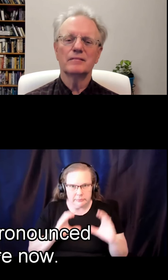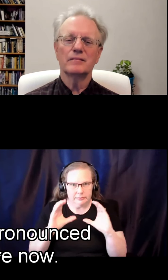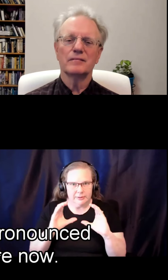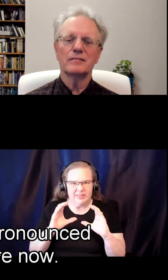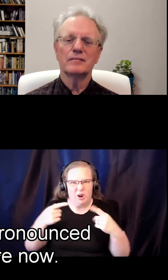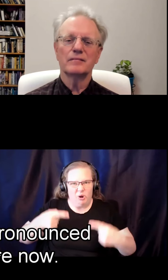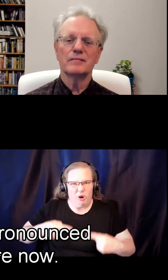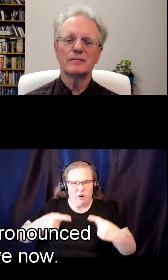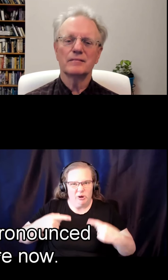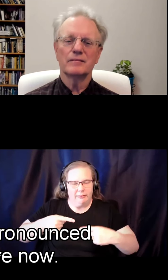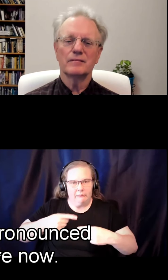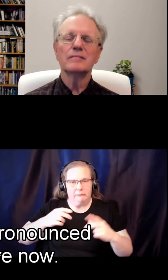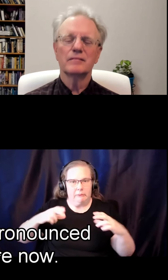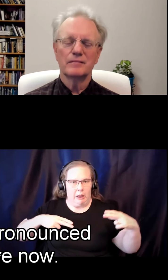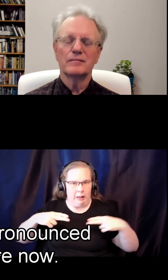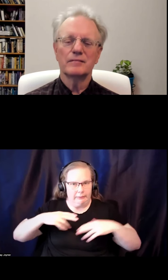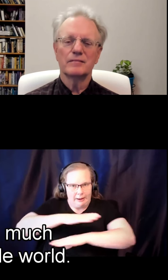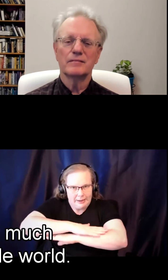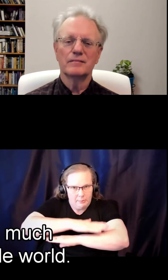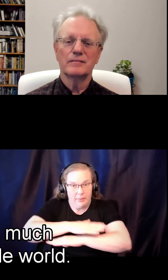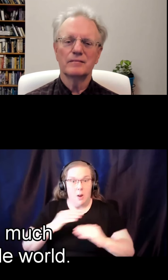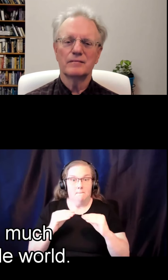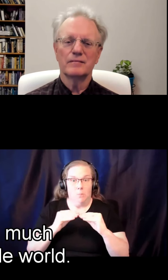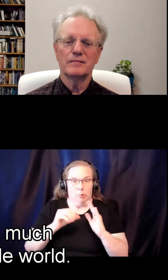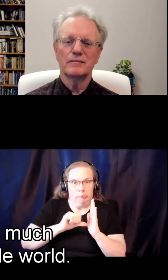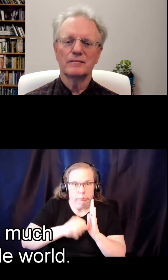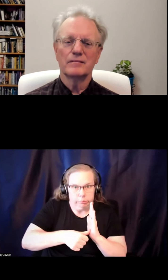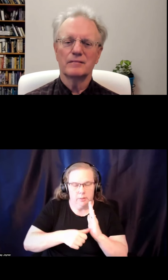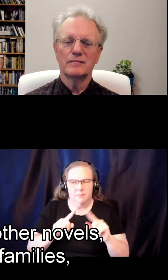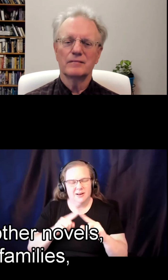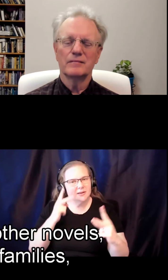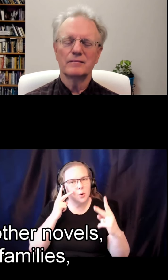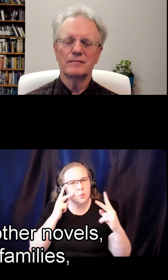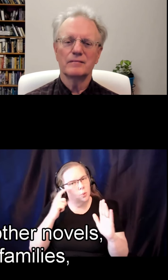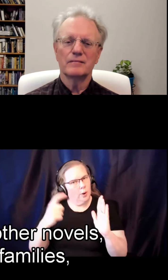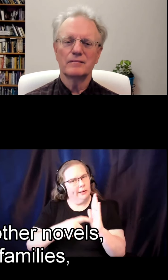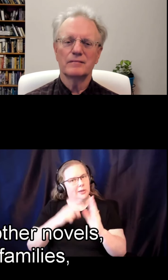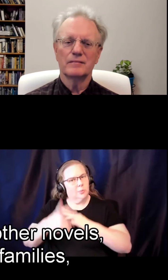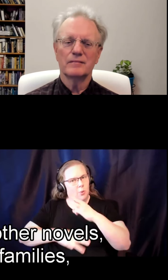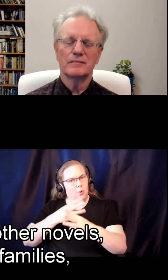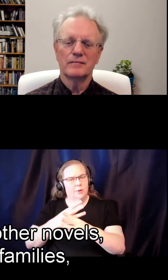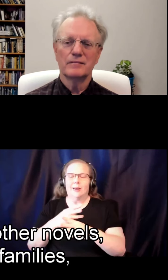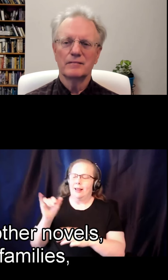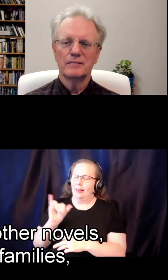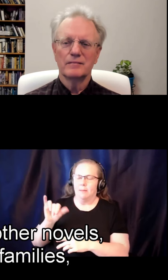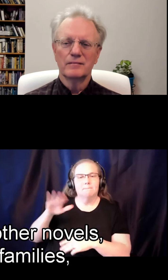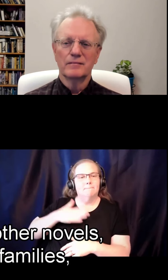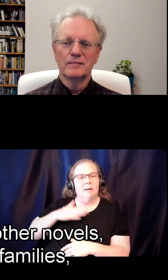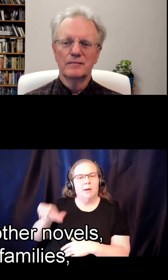table, are a lot more pronounced than they are now. But it's very much a recognizable world. And as in all my other novels, I write